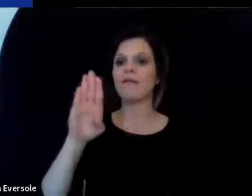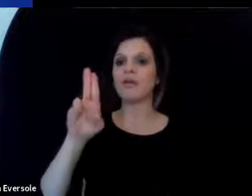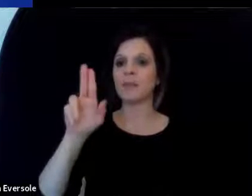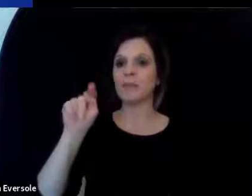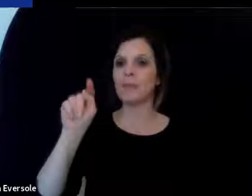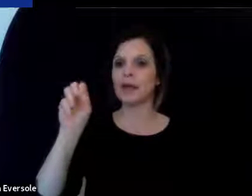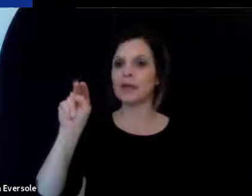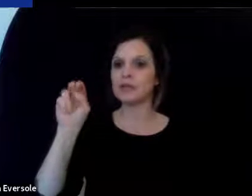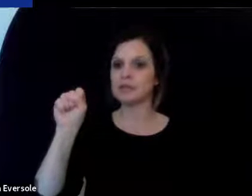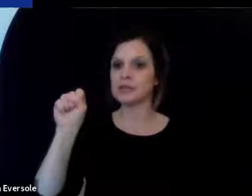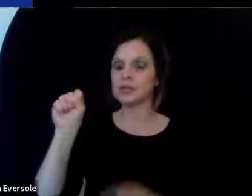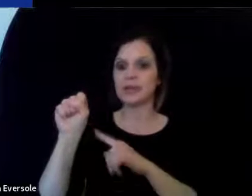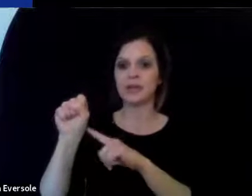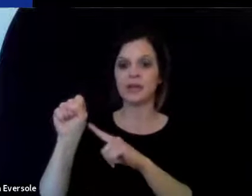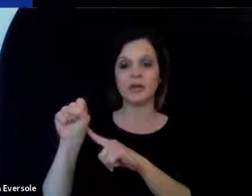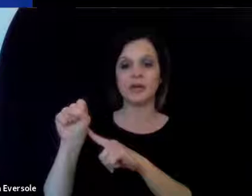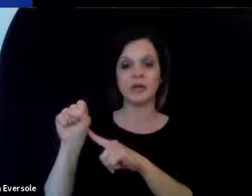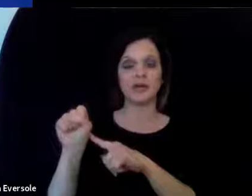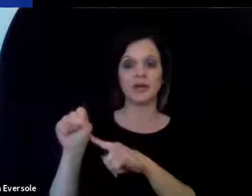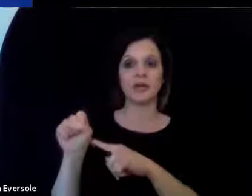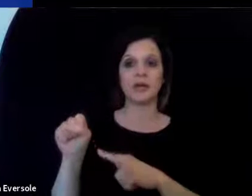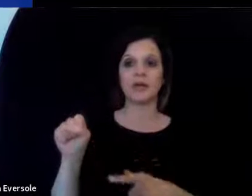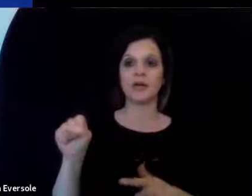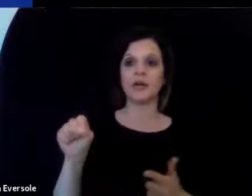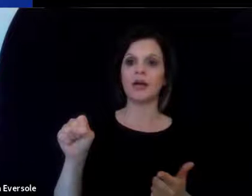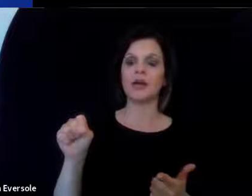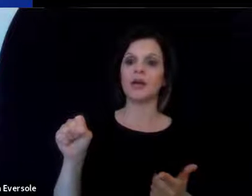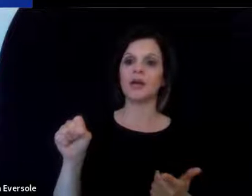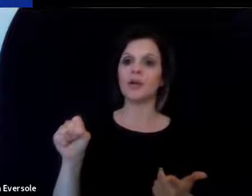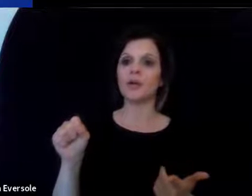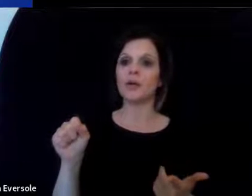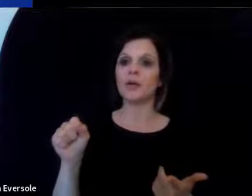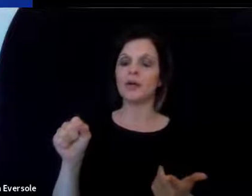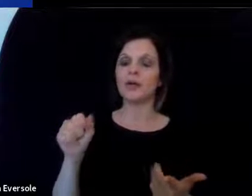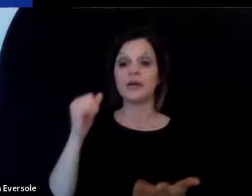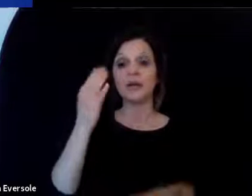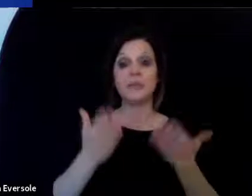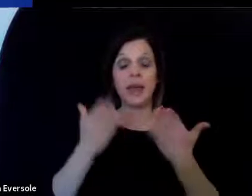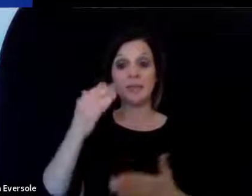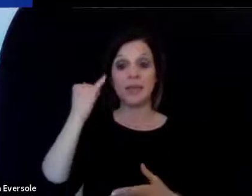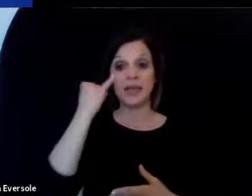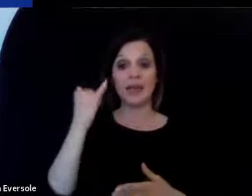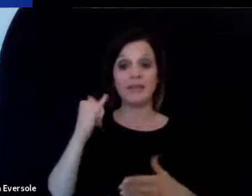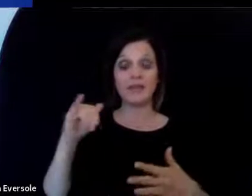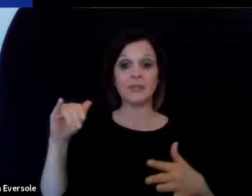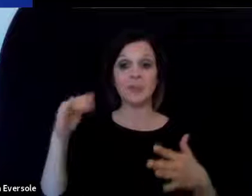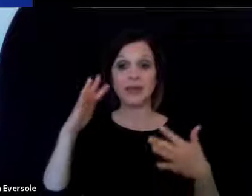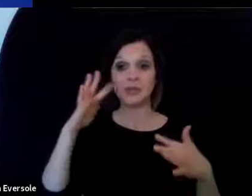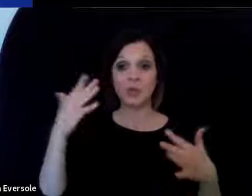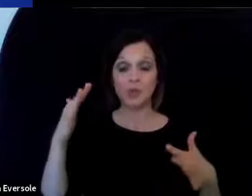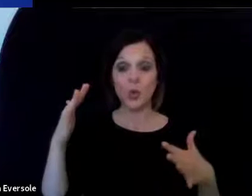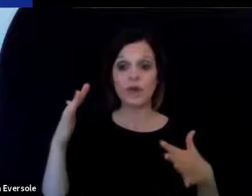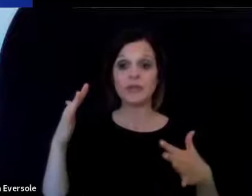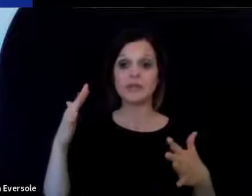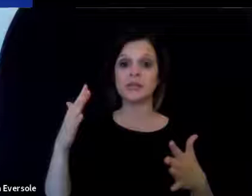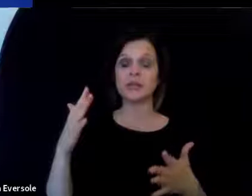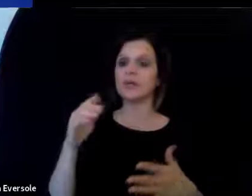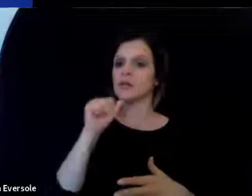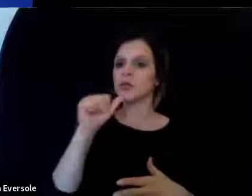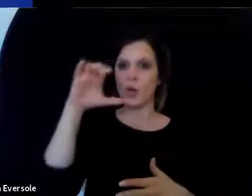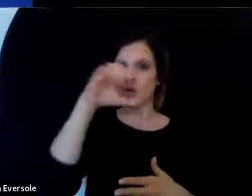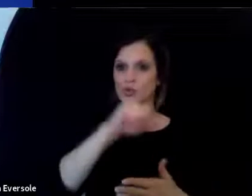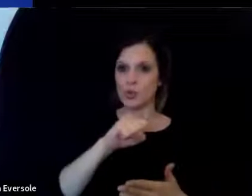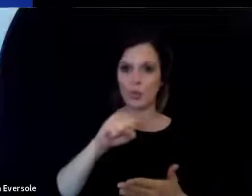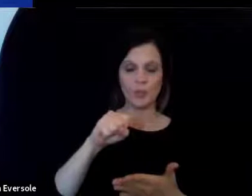Don't necessarily assume that it's a button noise-making toy that's problematic for them. It may be that the